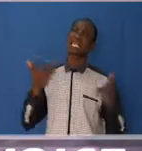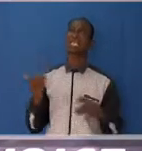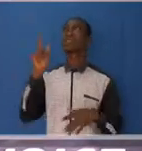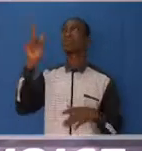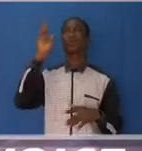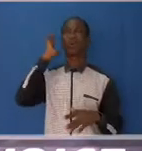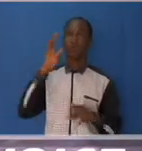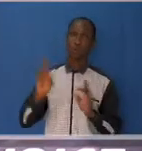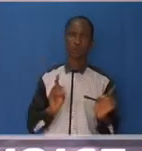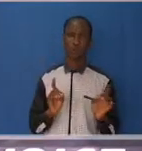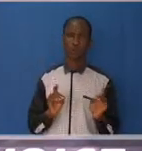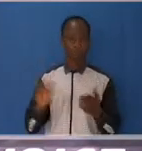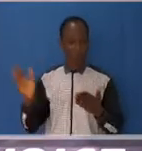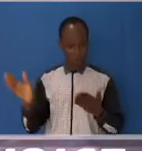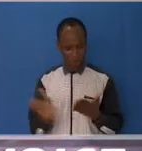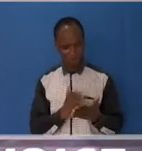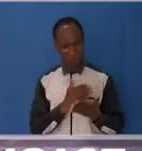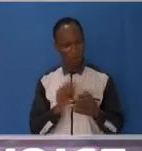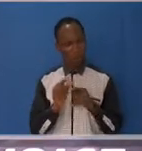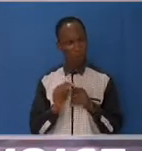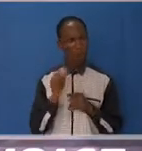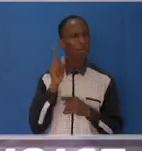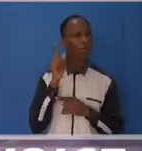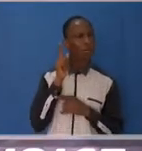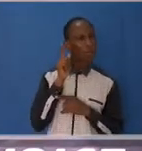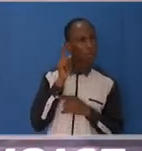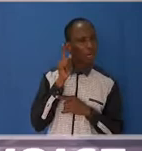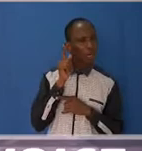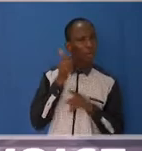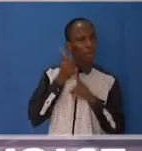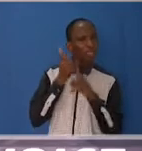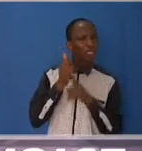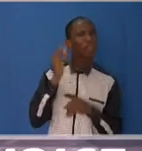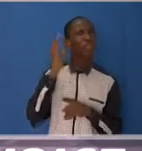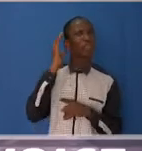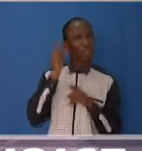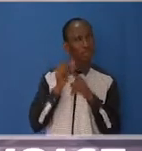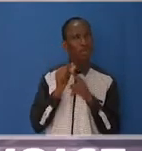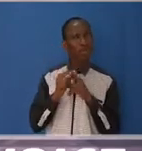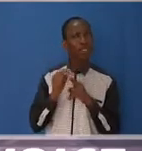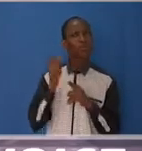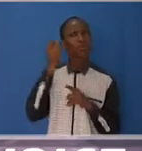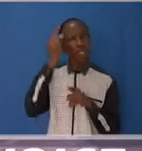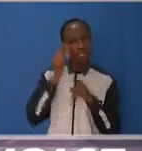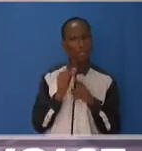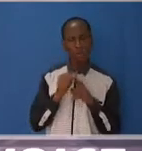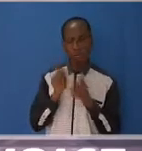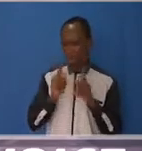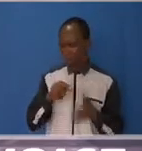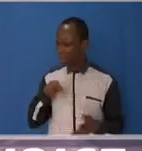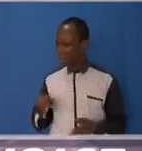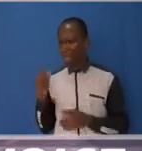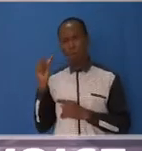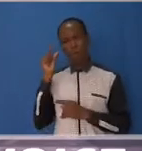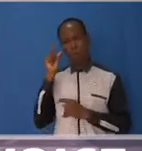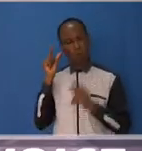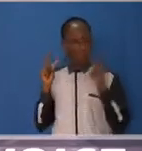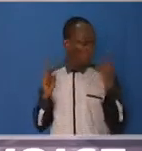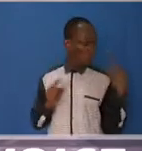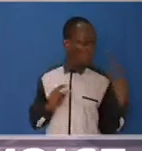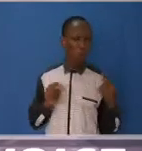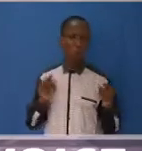kasa ewomu no mi a metu na nkasa metikasa ne tiasie de ogyina menchenso a ɔto no ono nso so ti